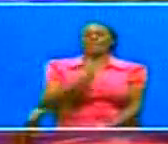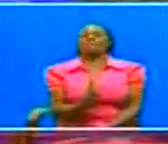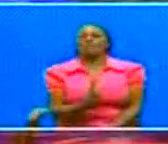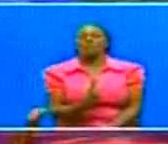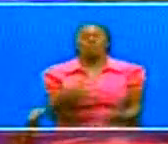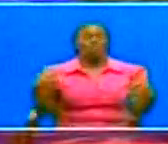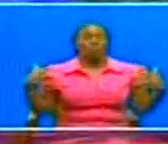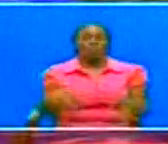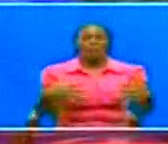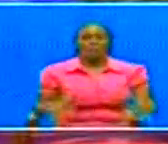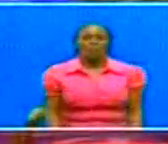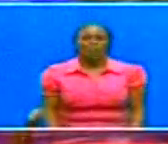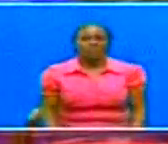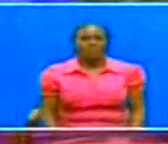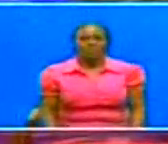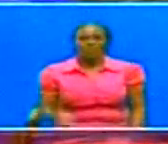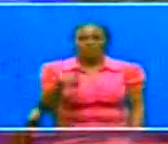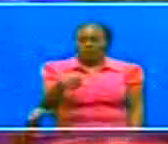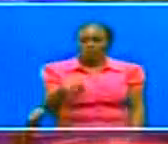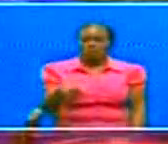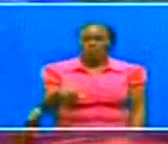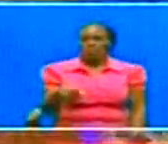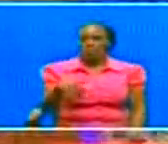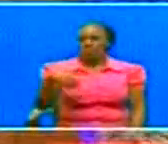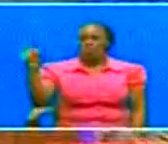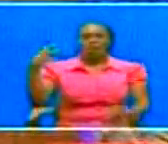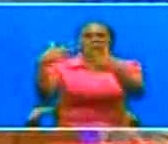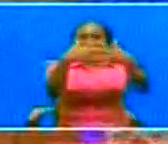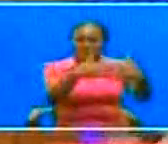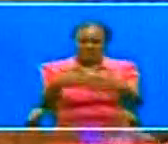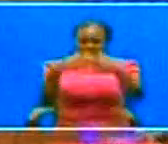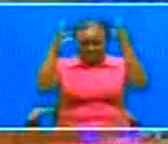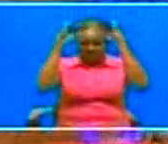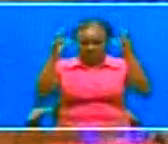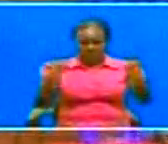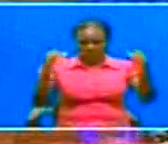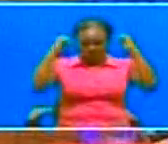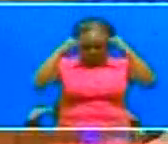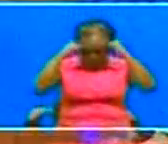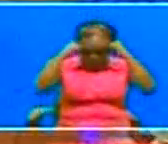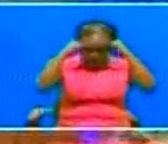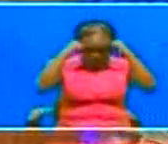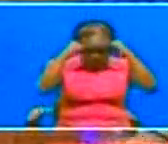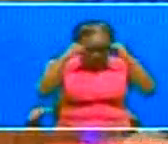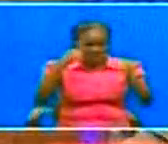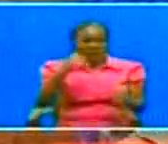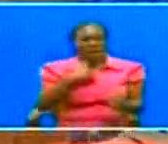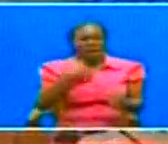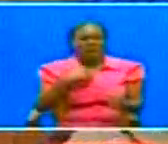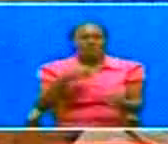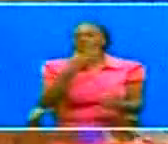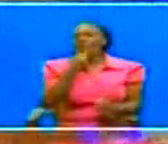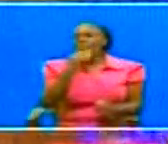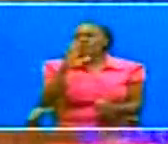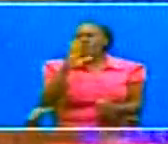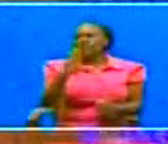Wow. Yeah. So you were in America? I'm in America, and I decided to study because, you know, there was this whole thing, your father is